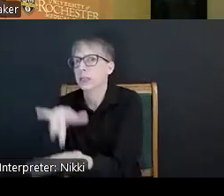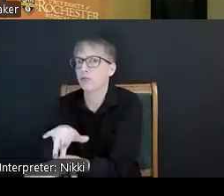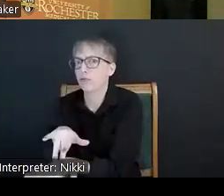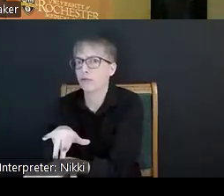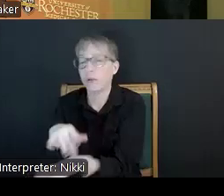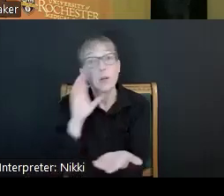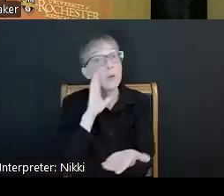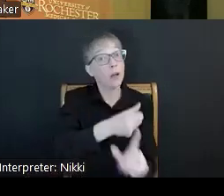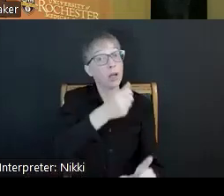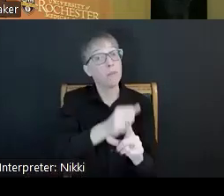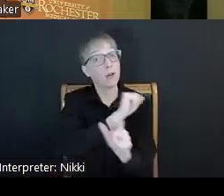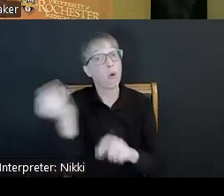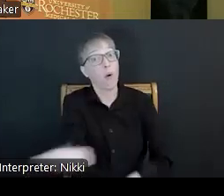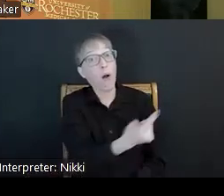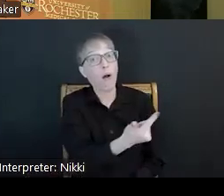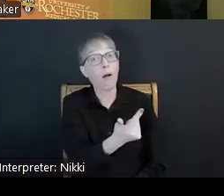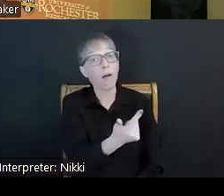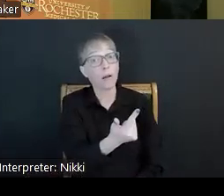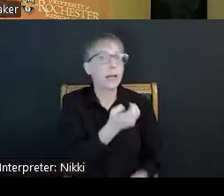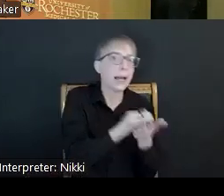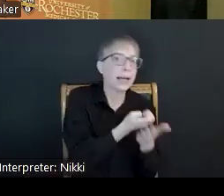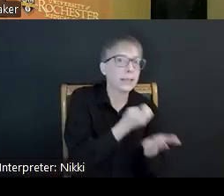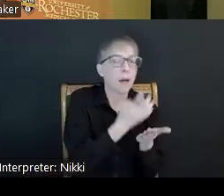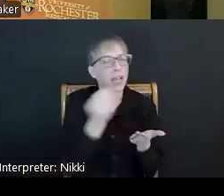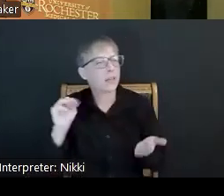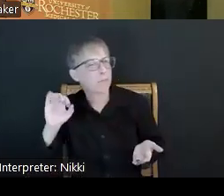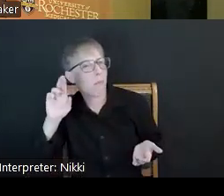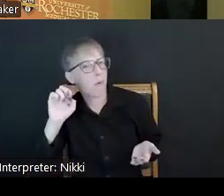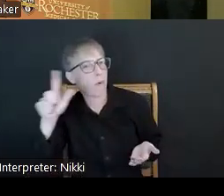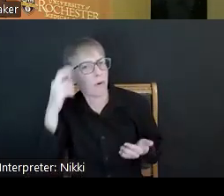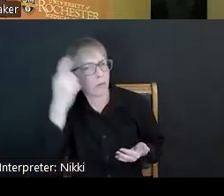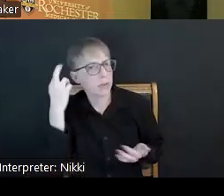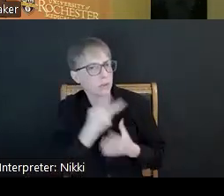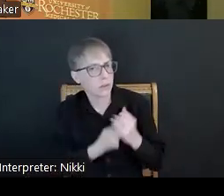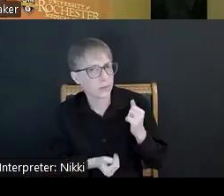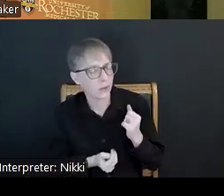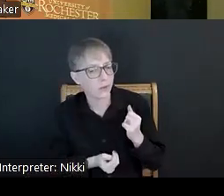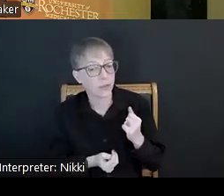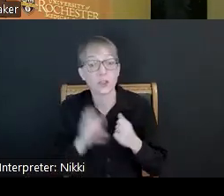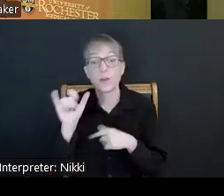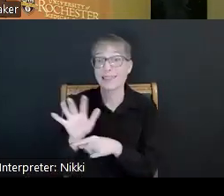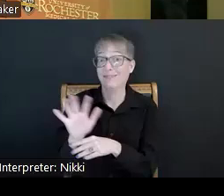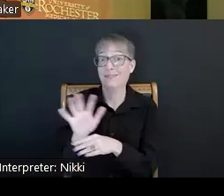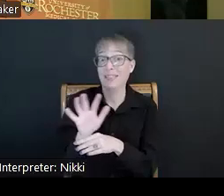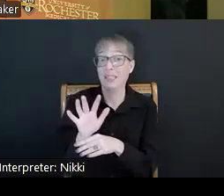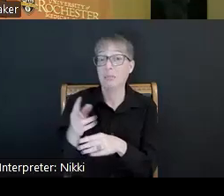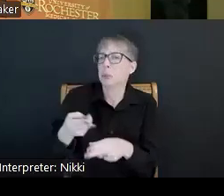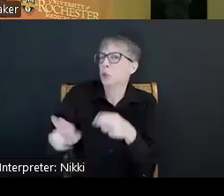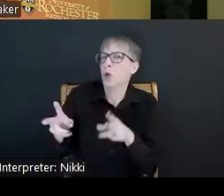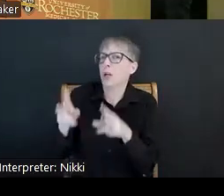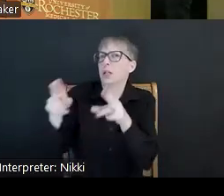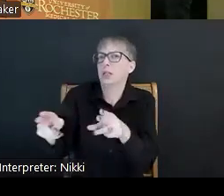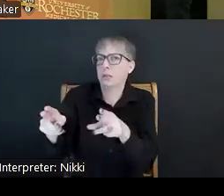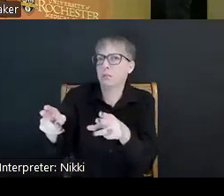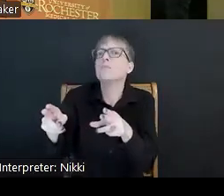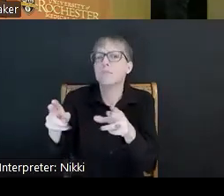moral reasons and especially for economic reasons. We took a small clip of this film, about 7 or 8 minutes, that we wanted to show